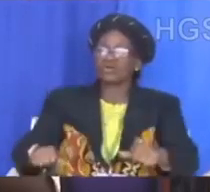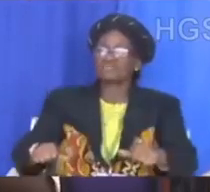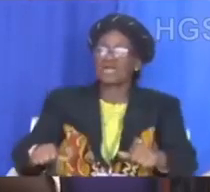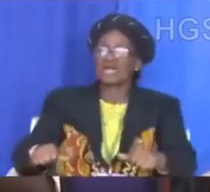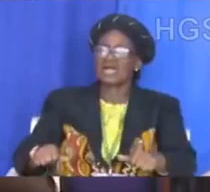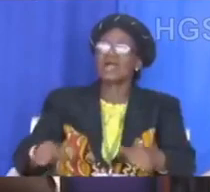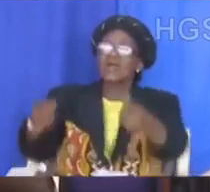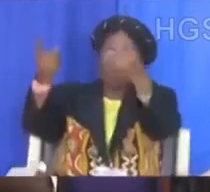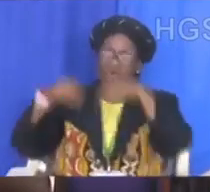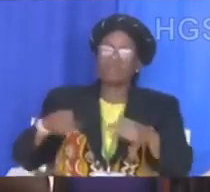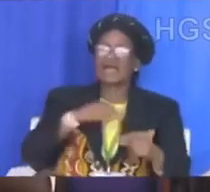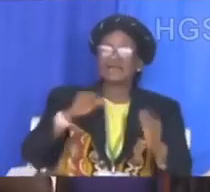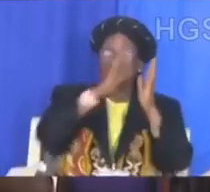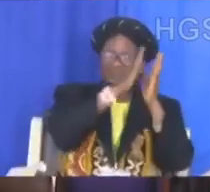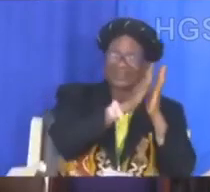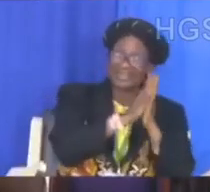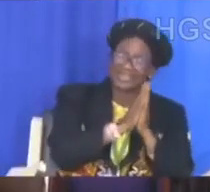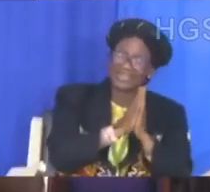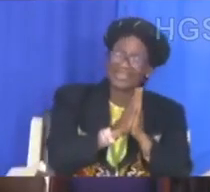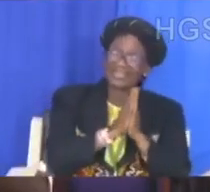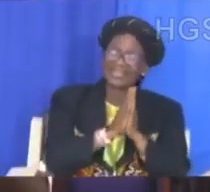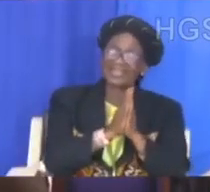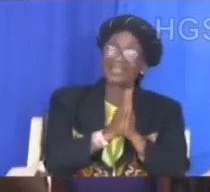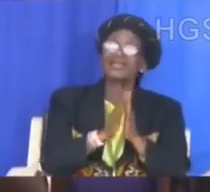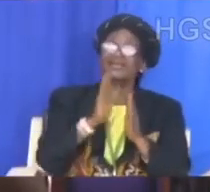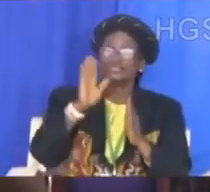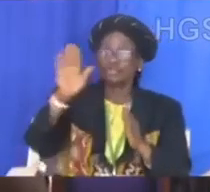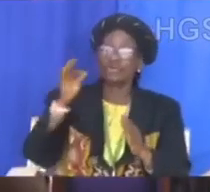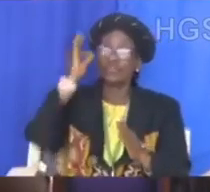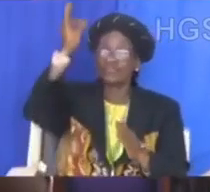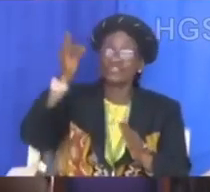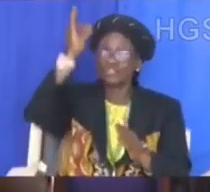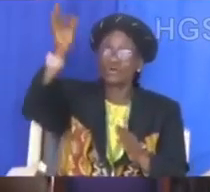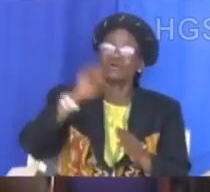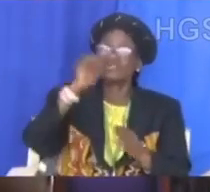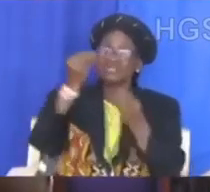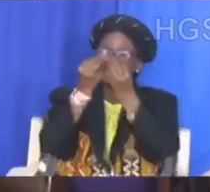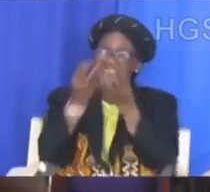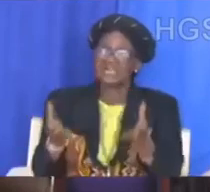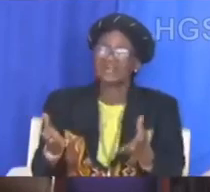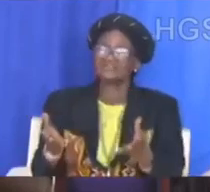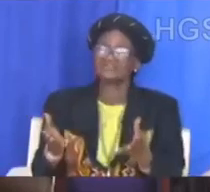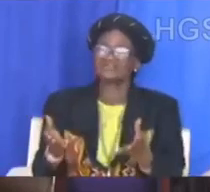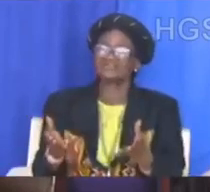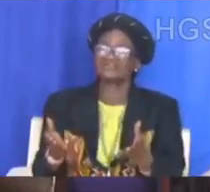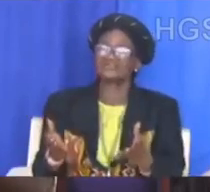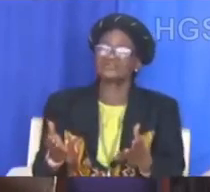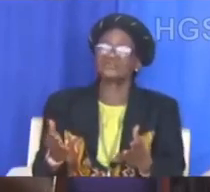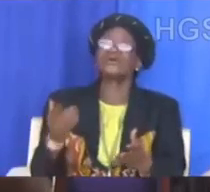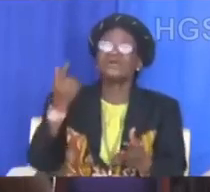There'll be shouts of joy. There'll be many victories. The battle is not